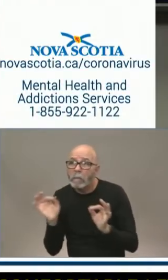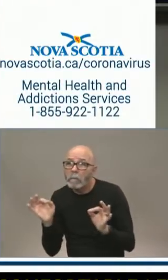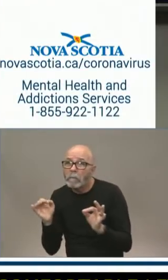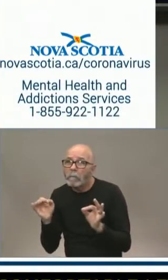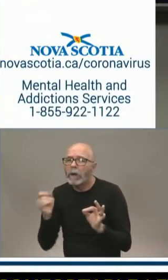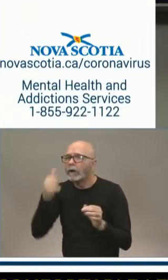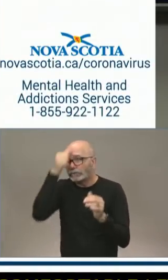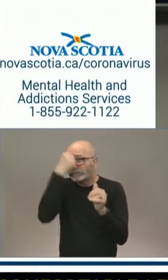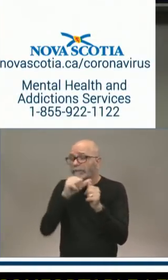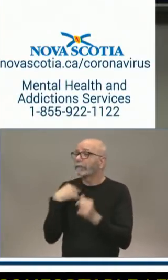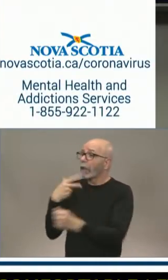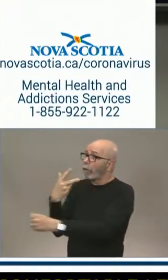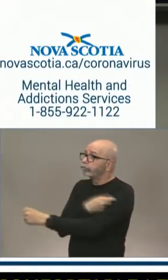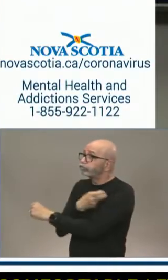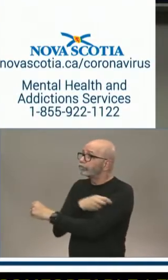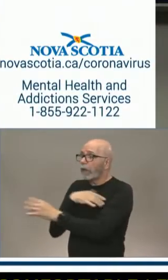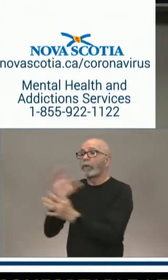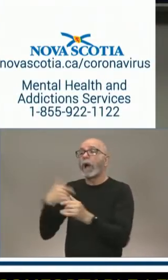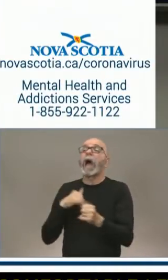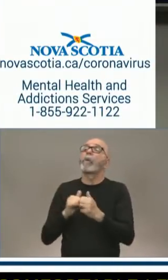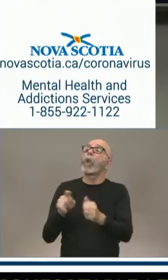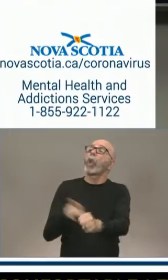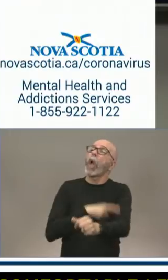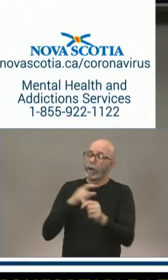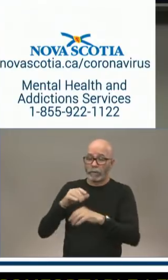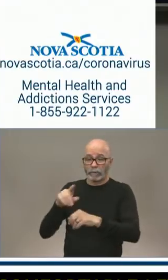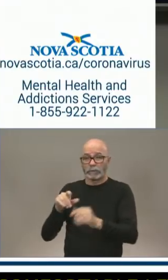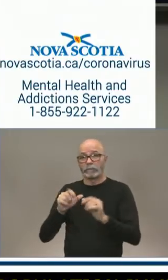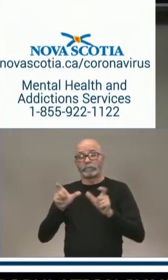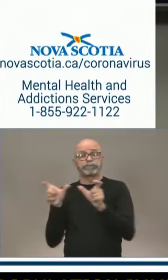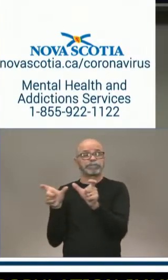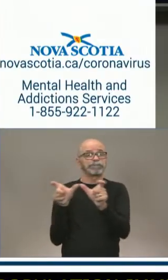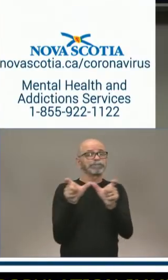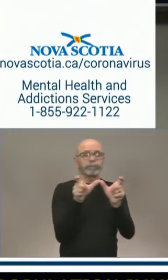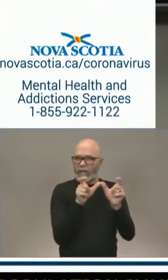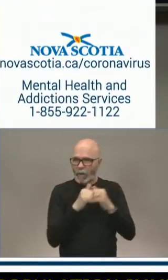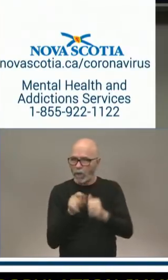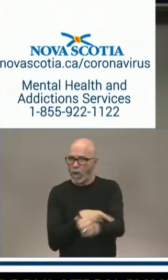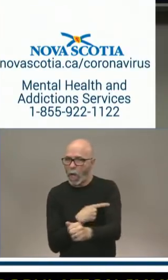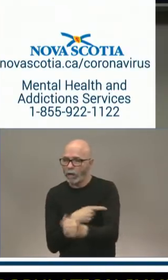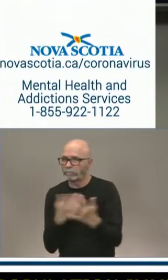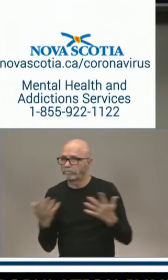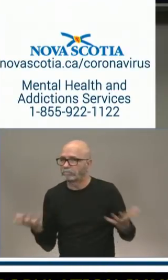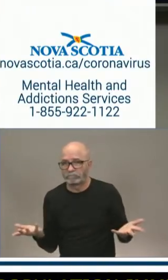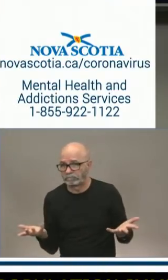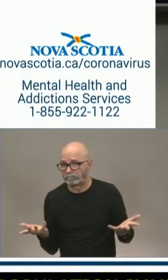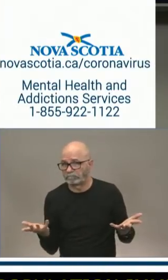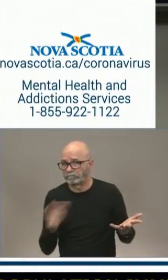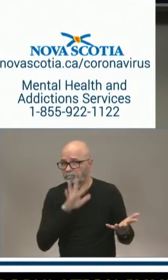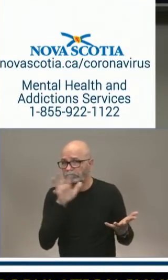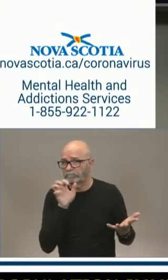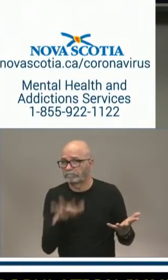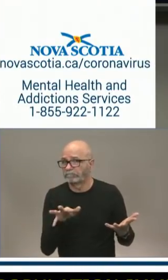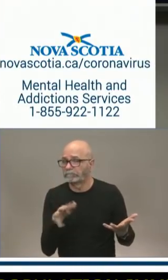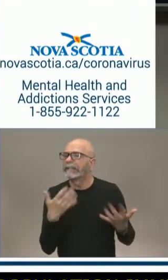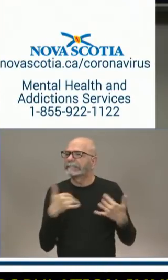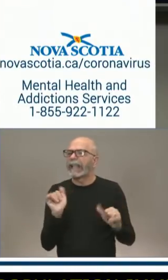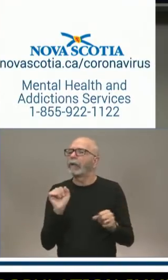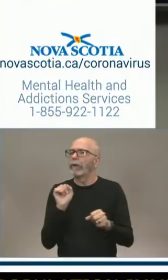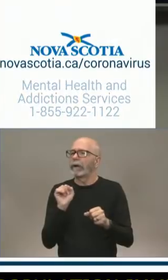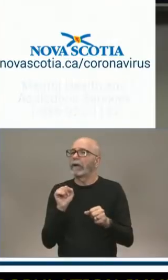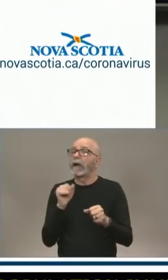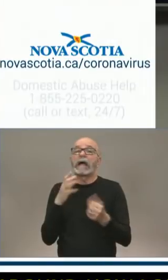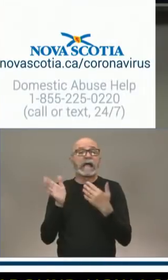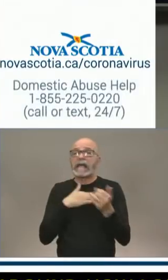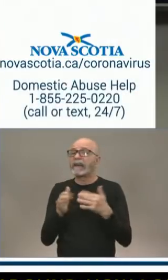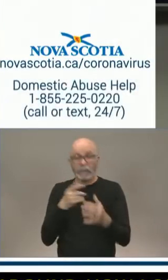vaccine, this important question about asymptomatic ability to be an asymptomatic transmitter if you are vaccinated or not,